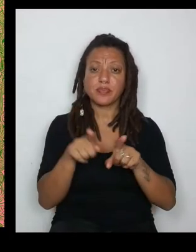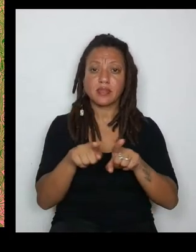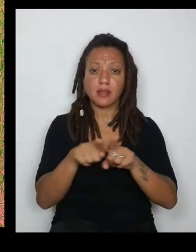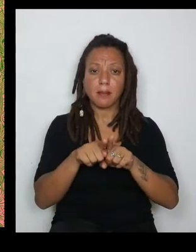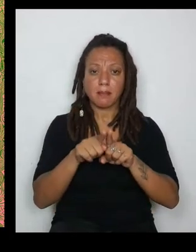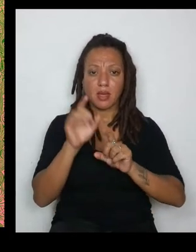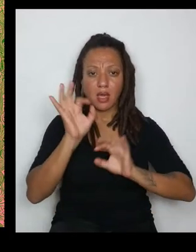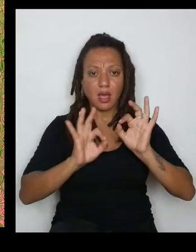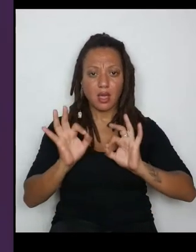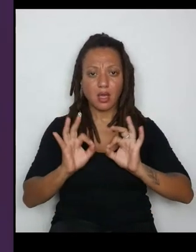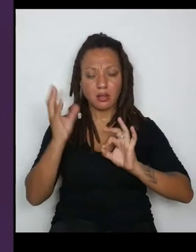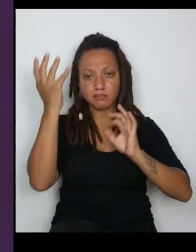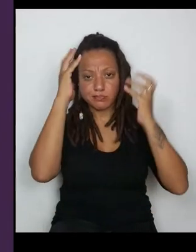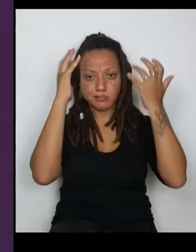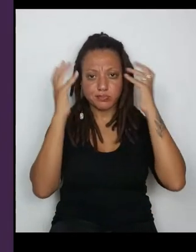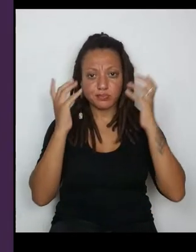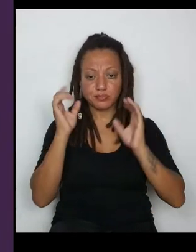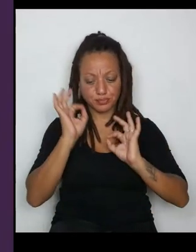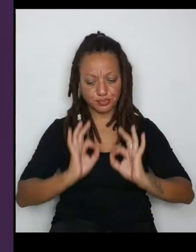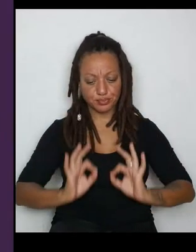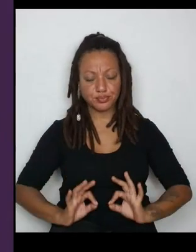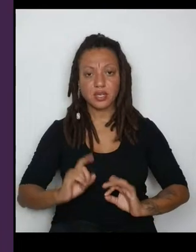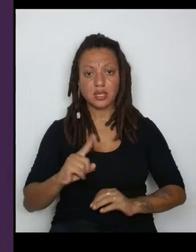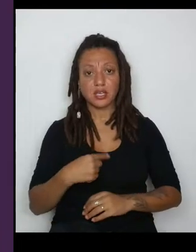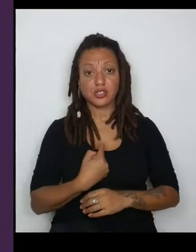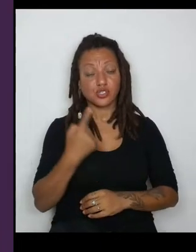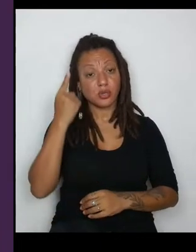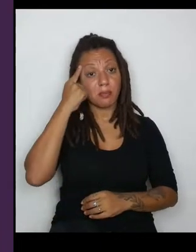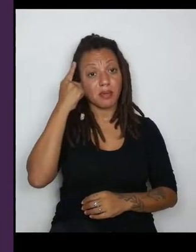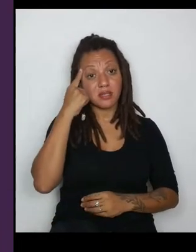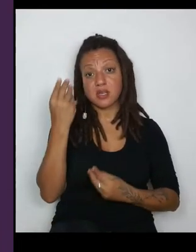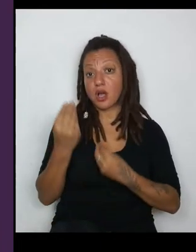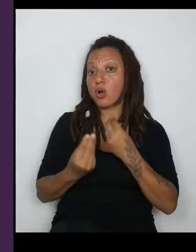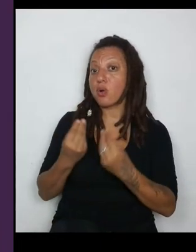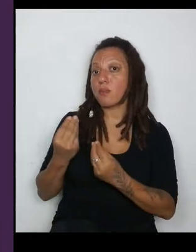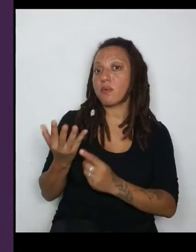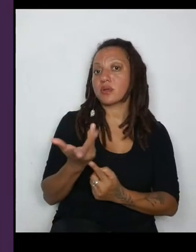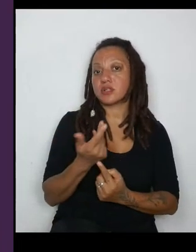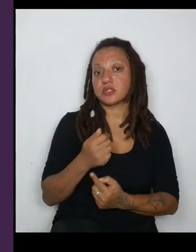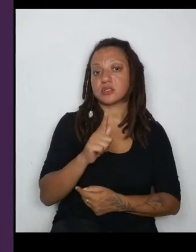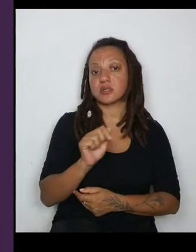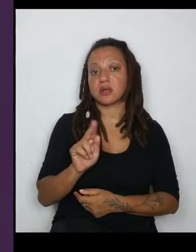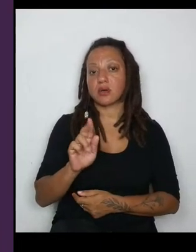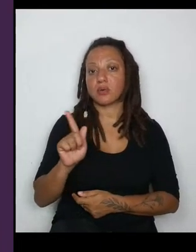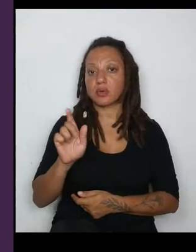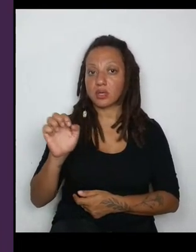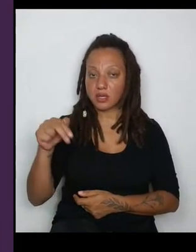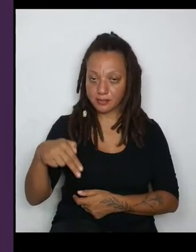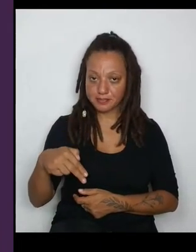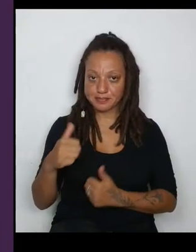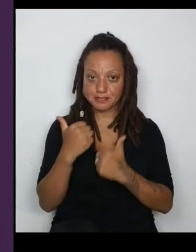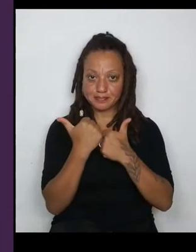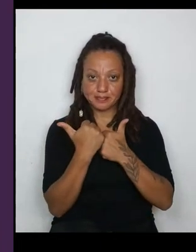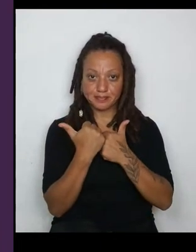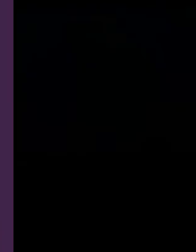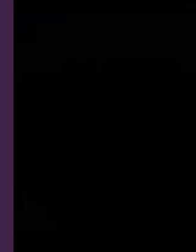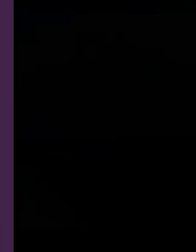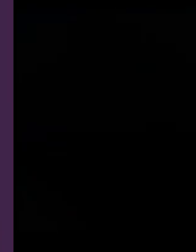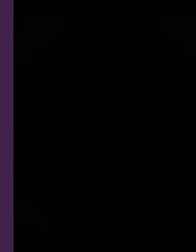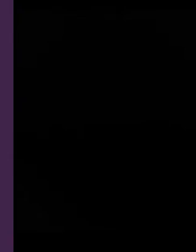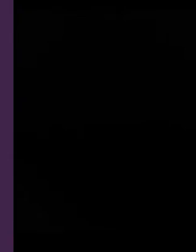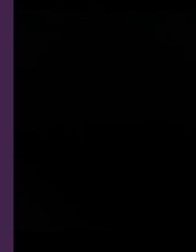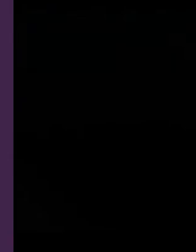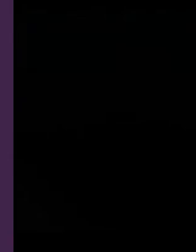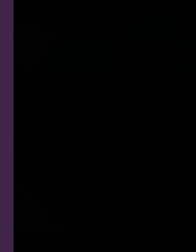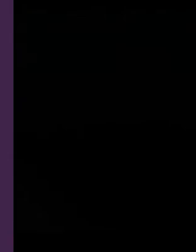girga so um you know what's very interesting is then to think um uh to think about